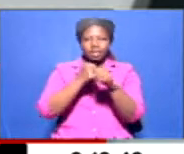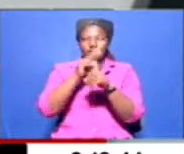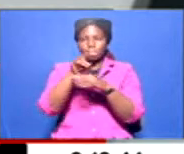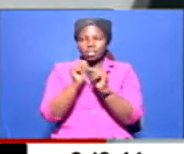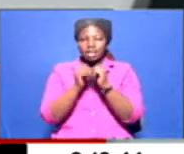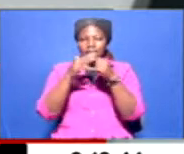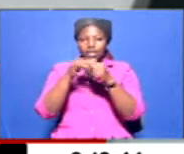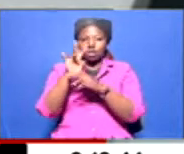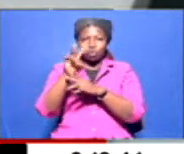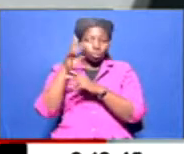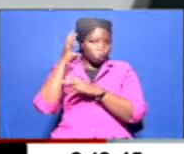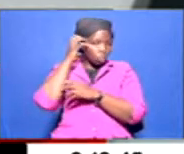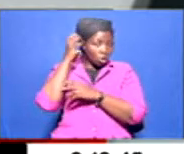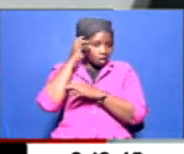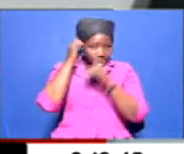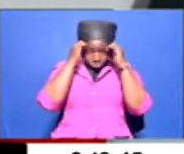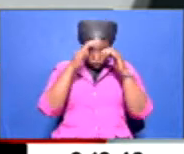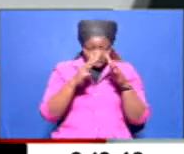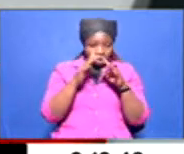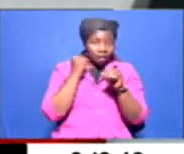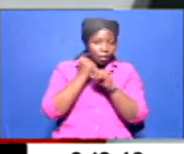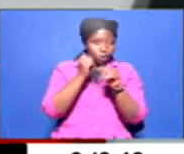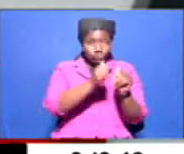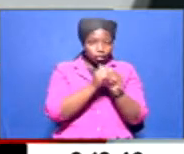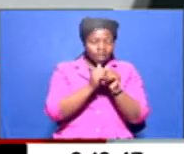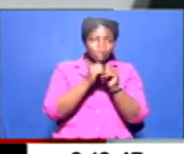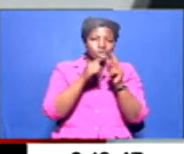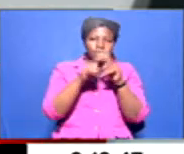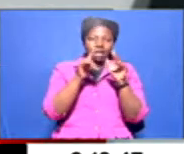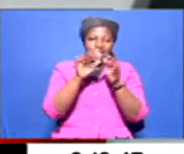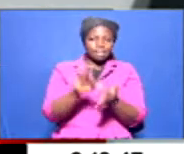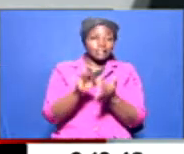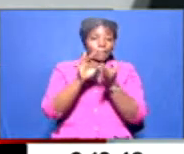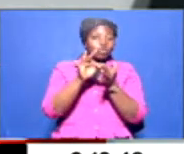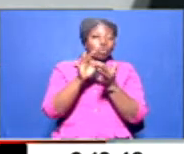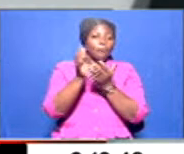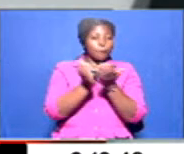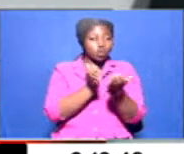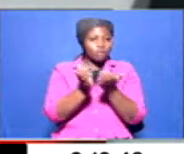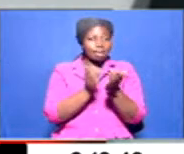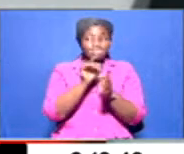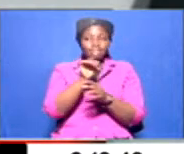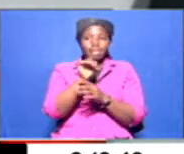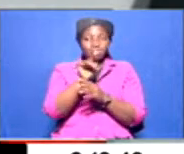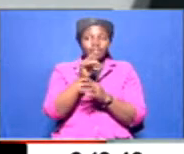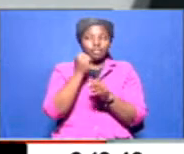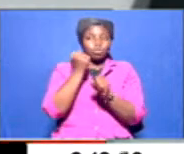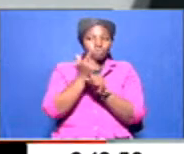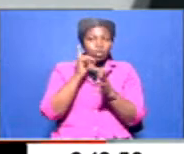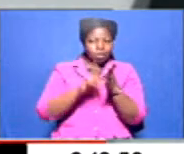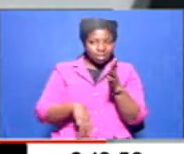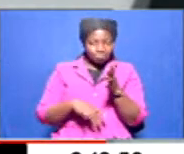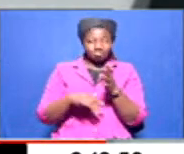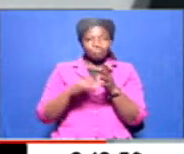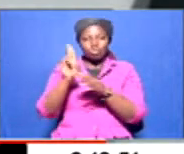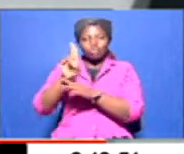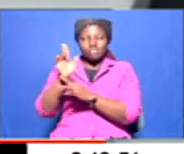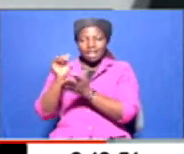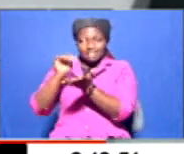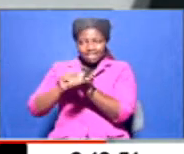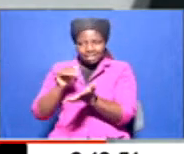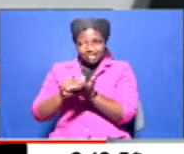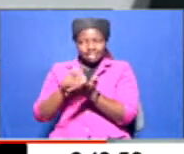students teamed up to venture into a unique business, that of recycling biodegradable waste using